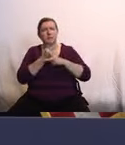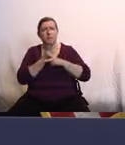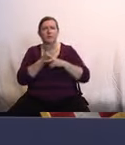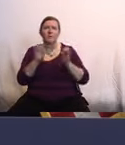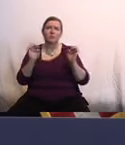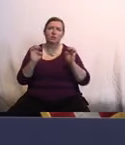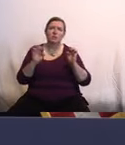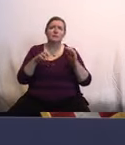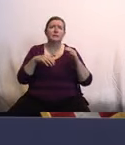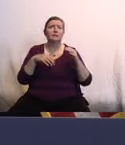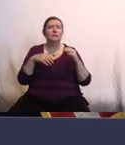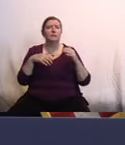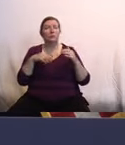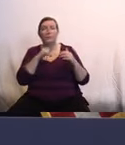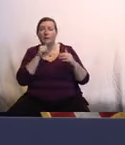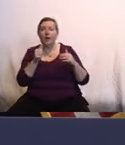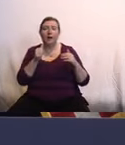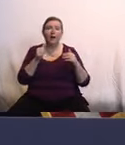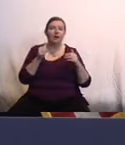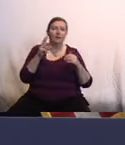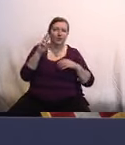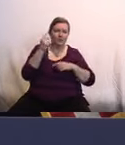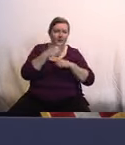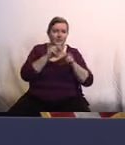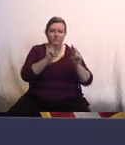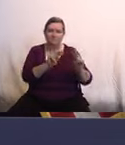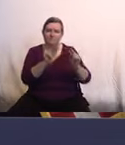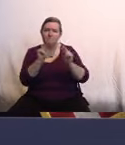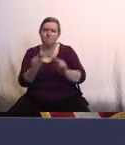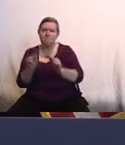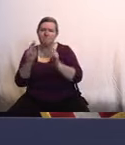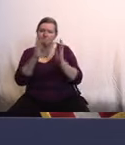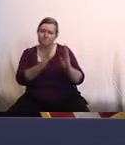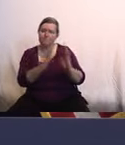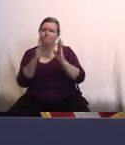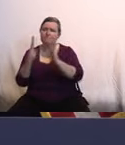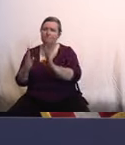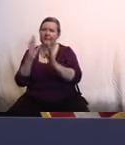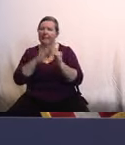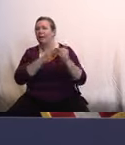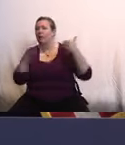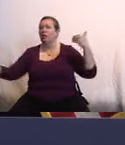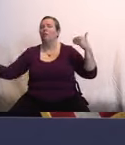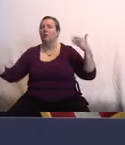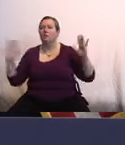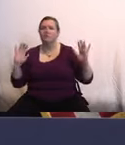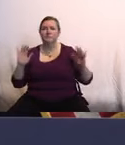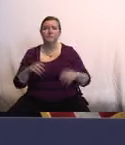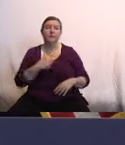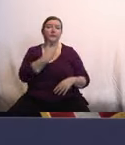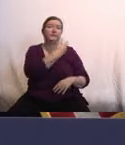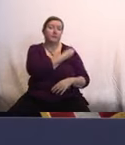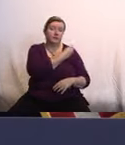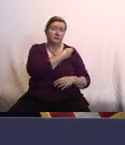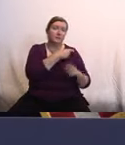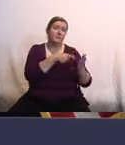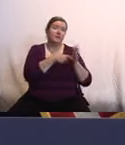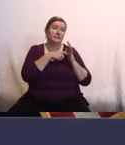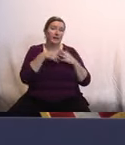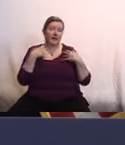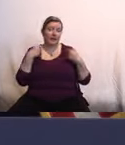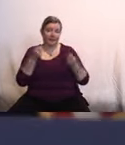forward. Let me just remind everybody on this vaccine mandate in healthcare settings and